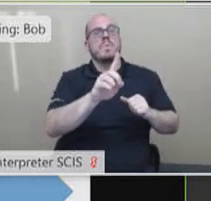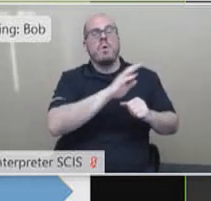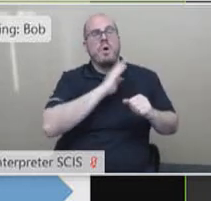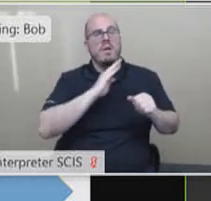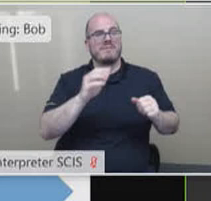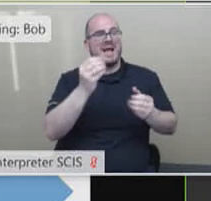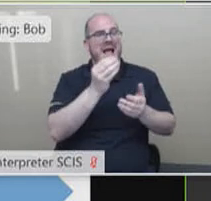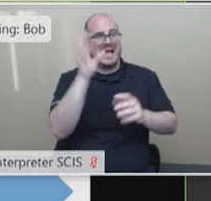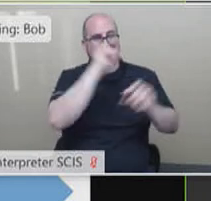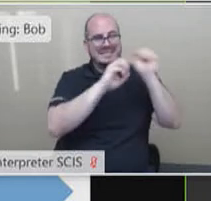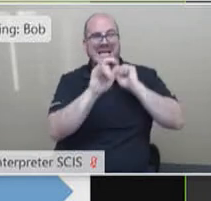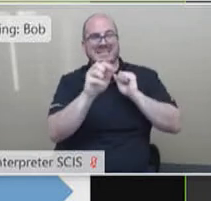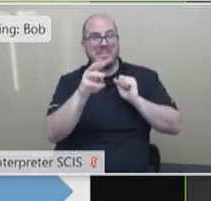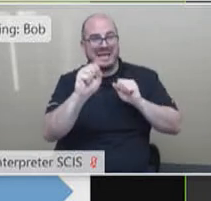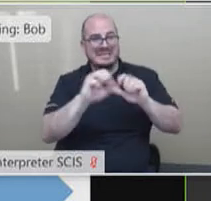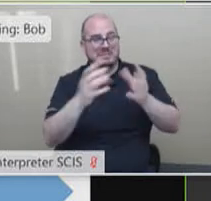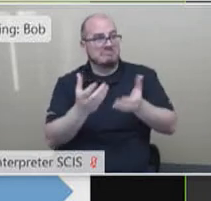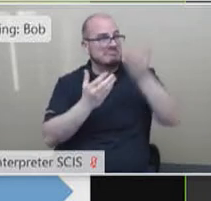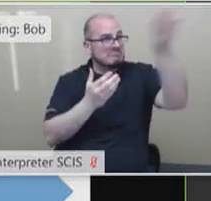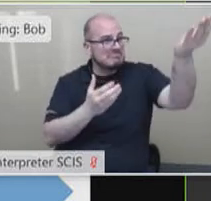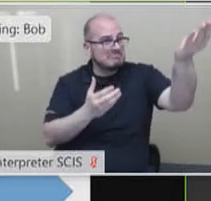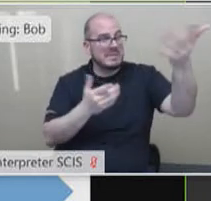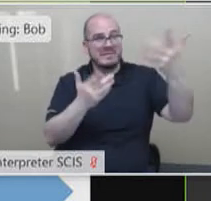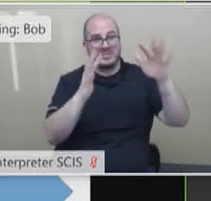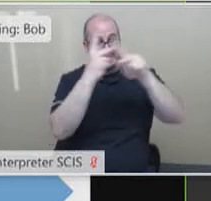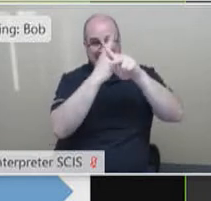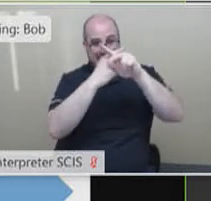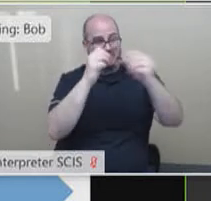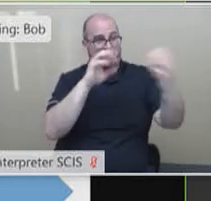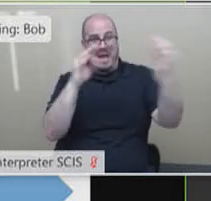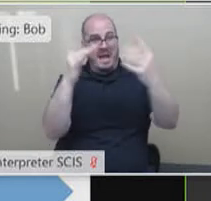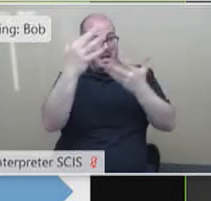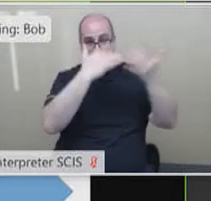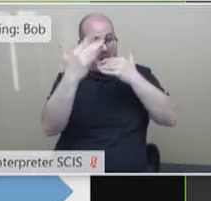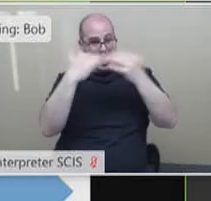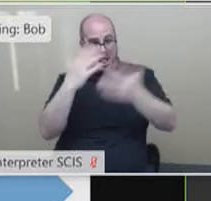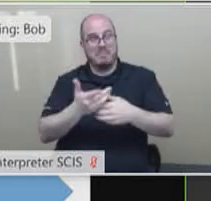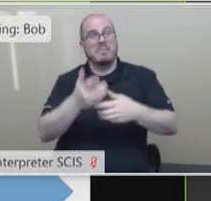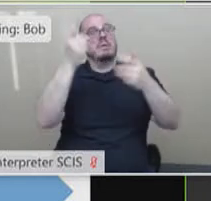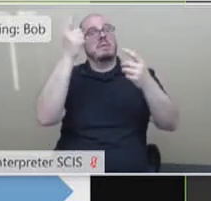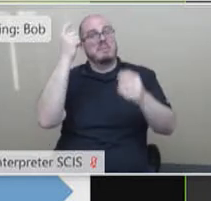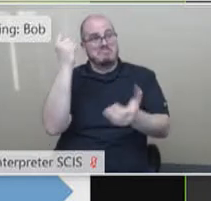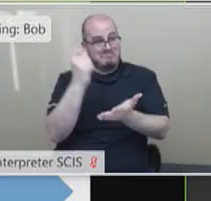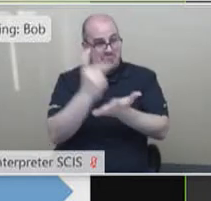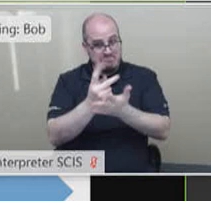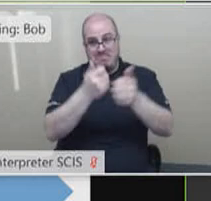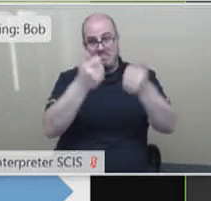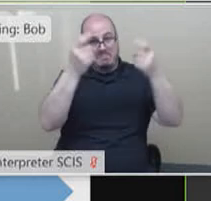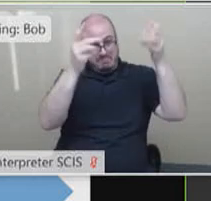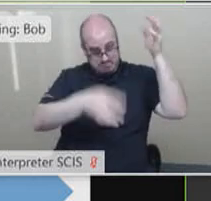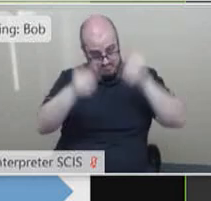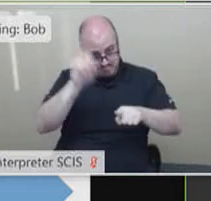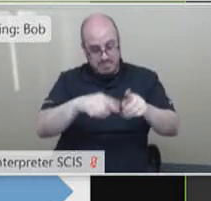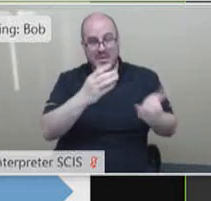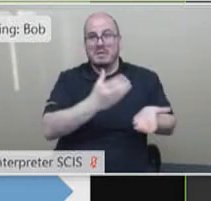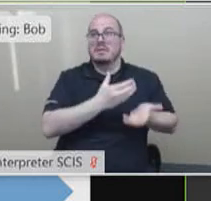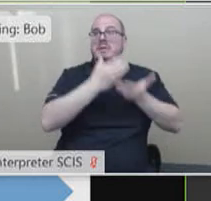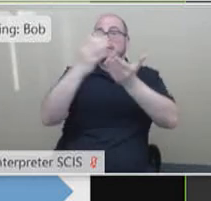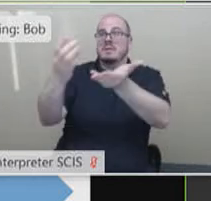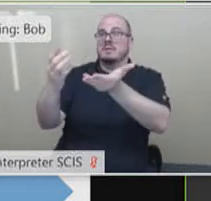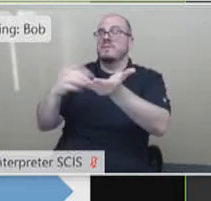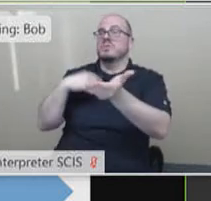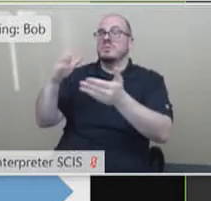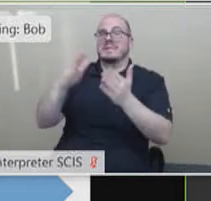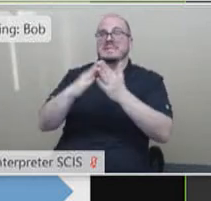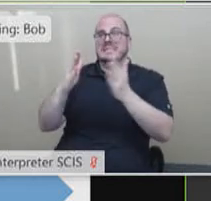the final budget recommendation to the Board of Estimates. And then from there, the City Council holds hearings and then votes